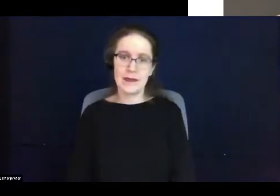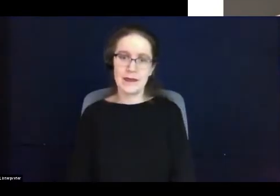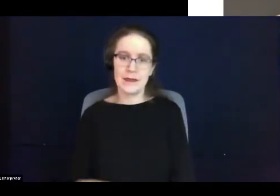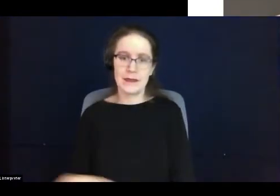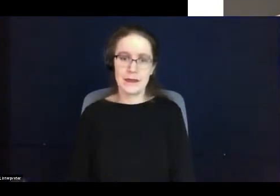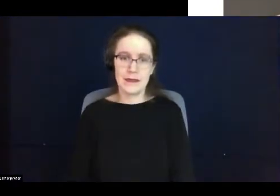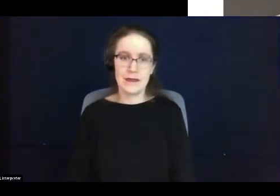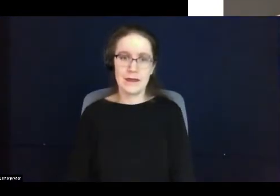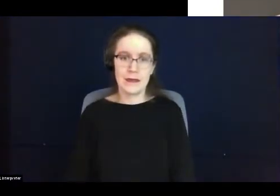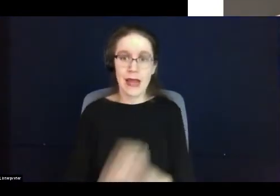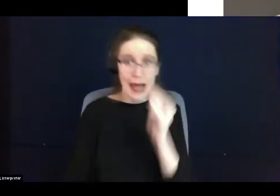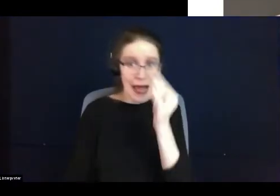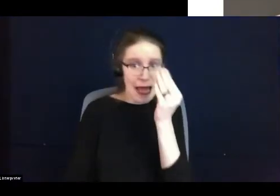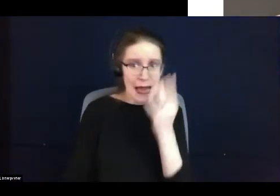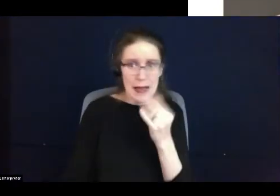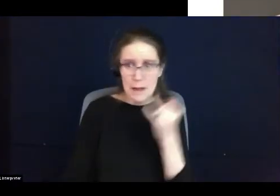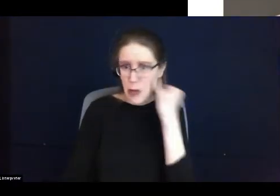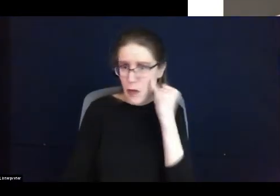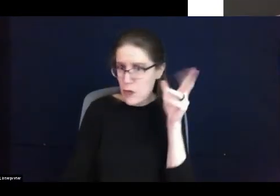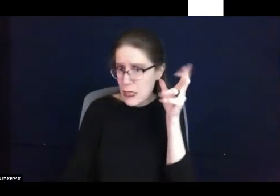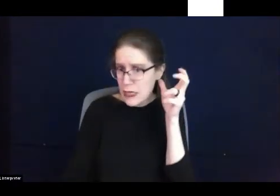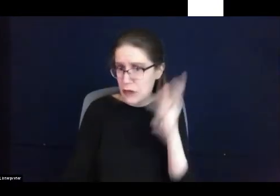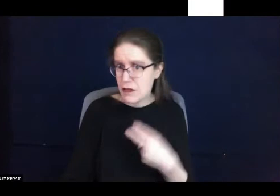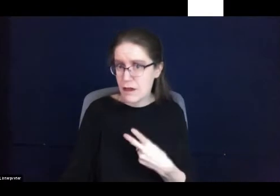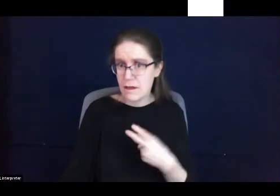And let me know if you all can hear the video too.